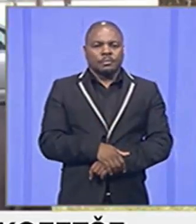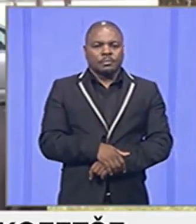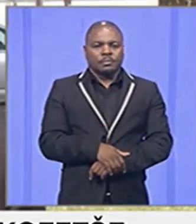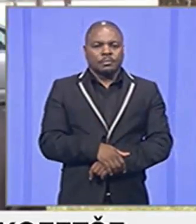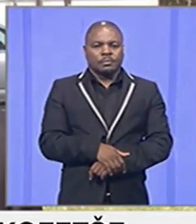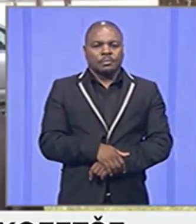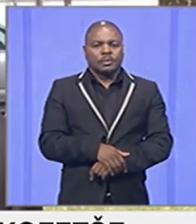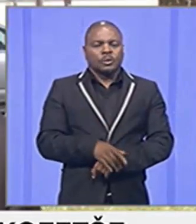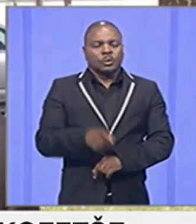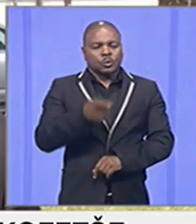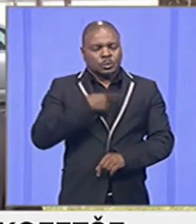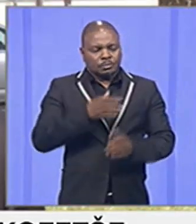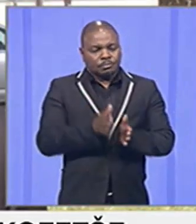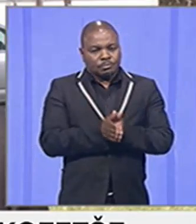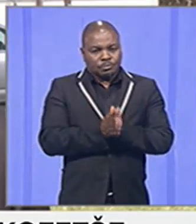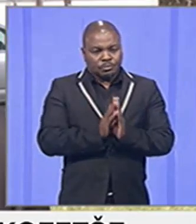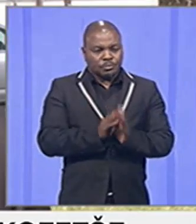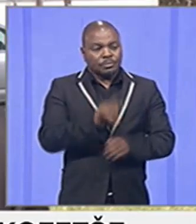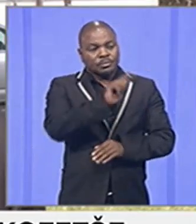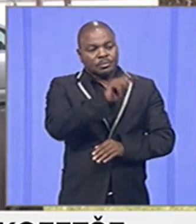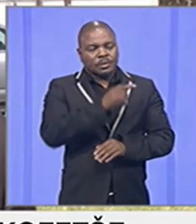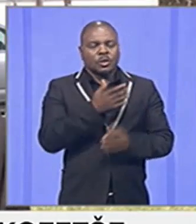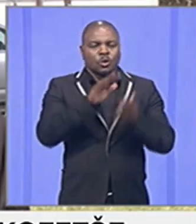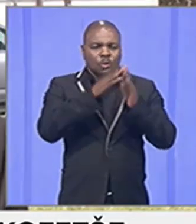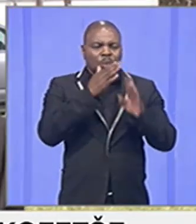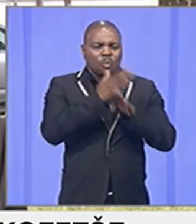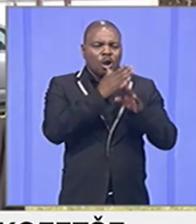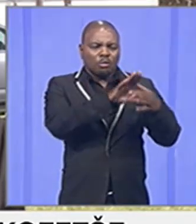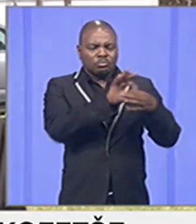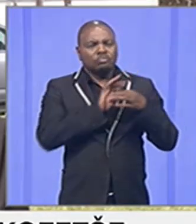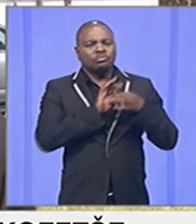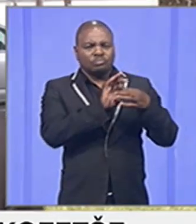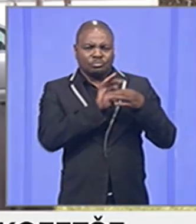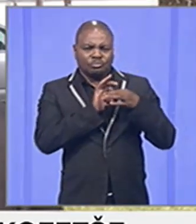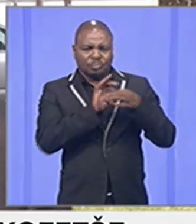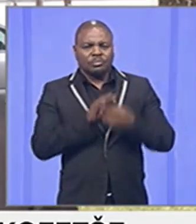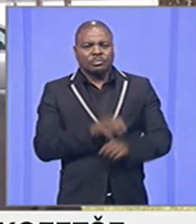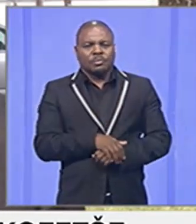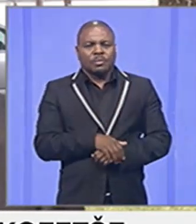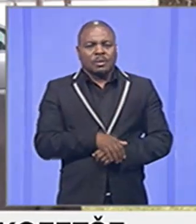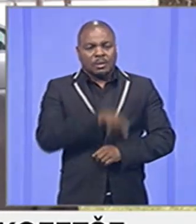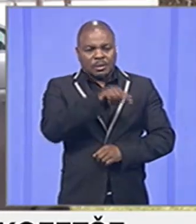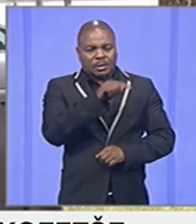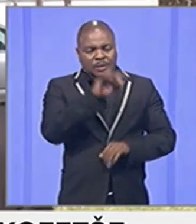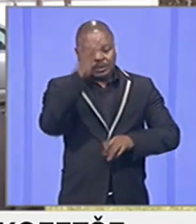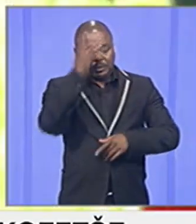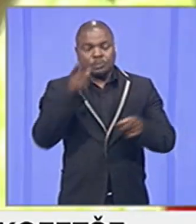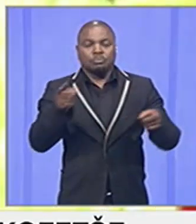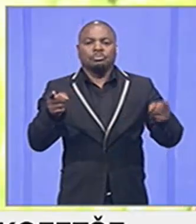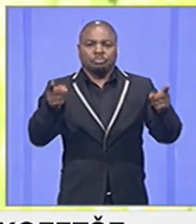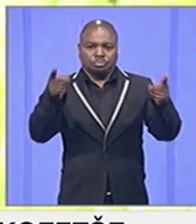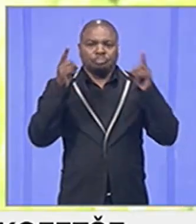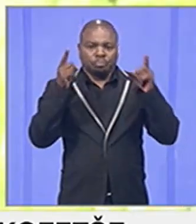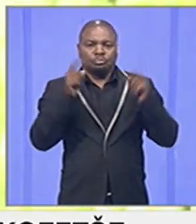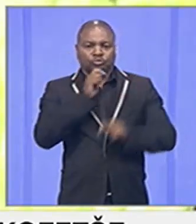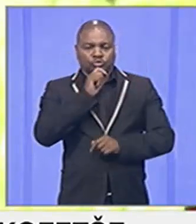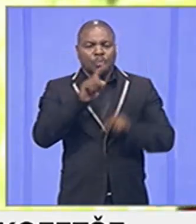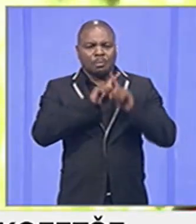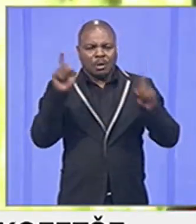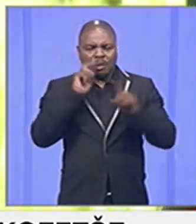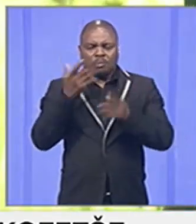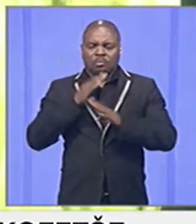Sicela umphakathi bamsane nathi. Re gopela setšhaba se šomišane le rena ke bolwetši bja kotsi kudu e fela go bonolo